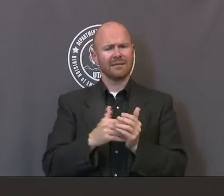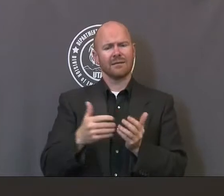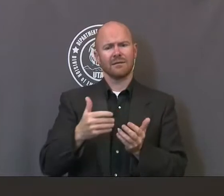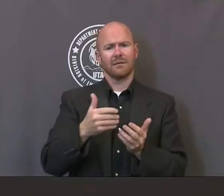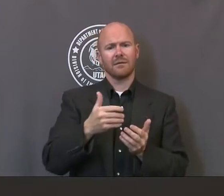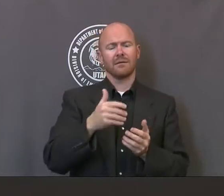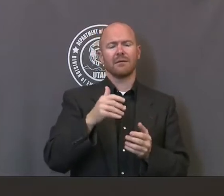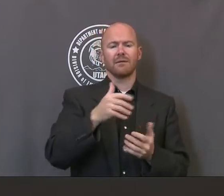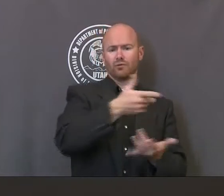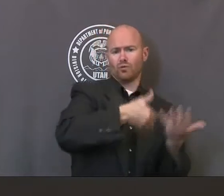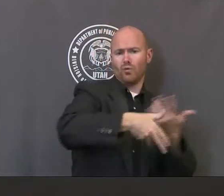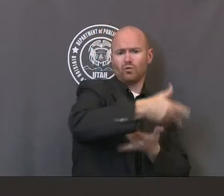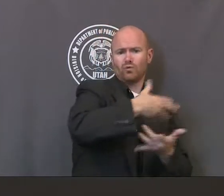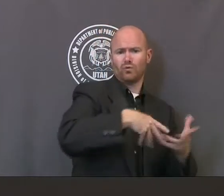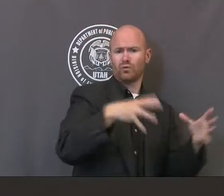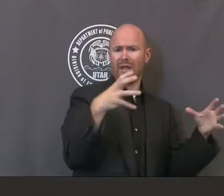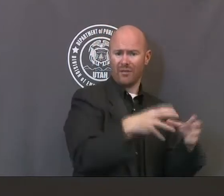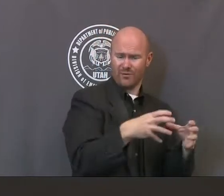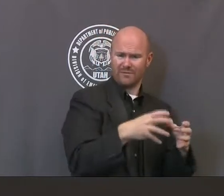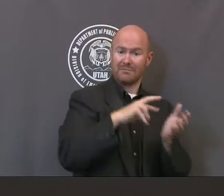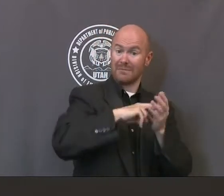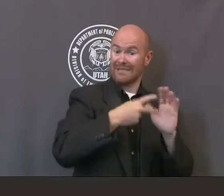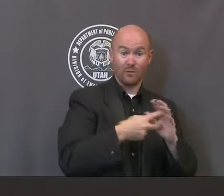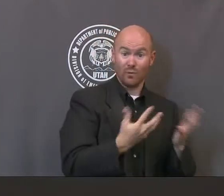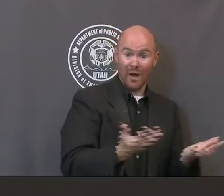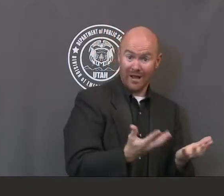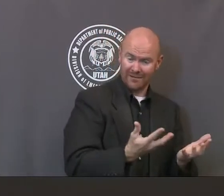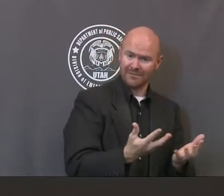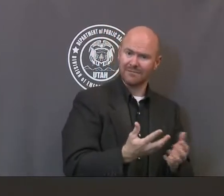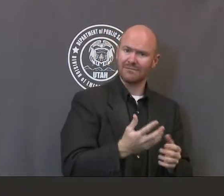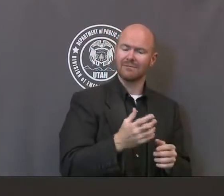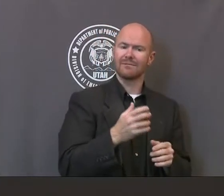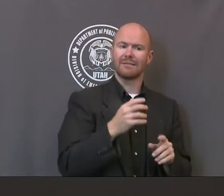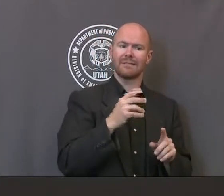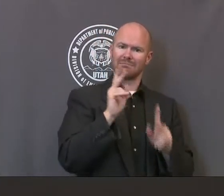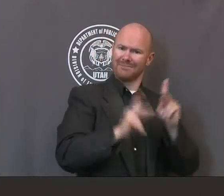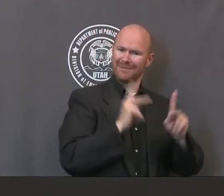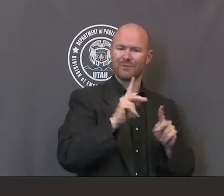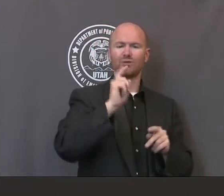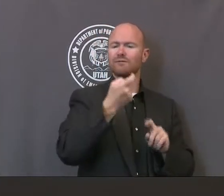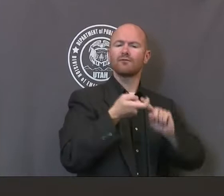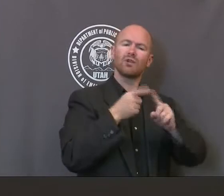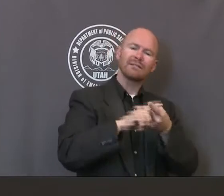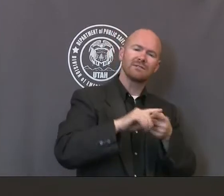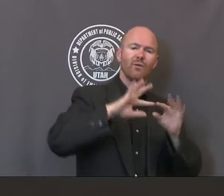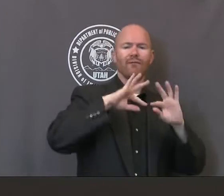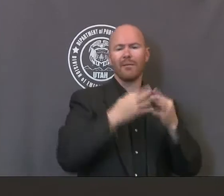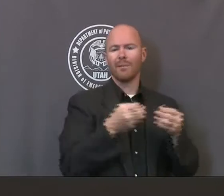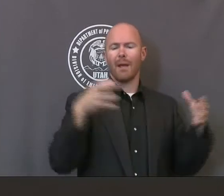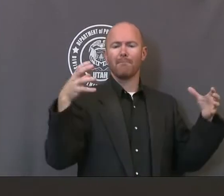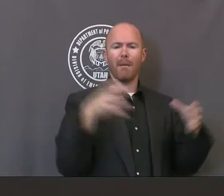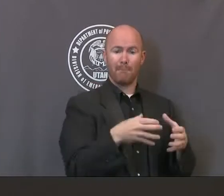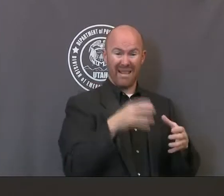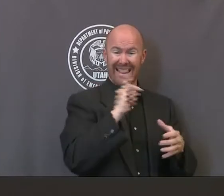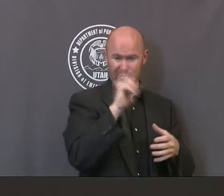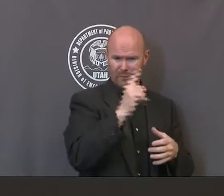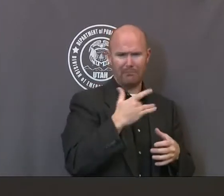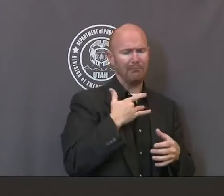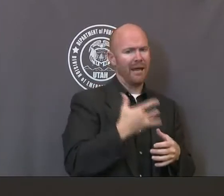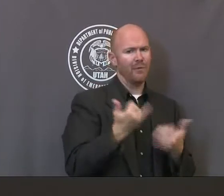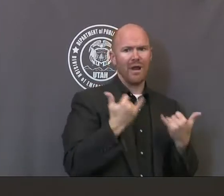casual social gatherings are an incubation area or a point of